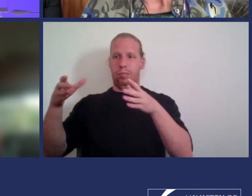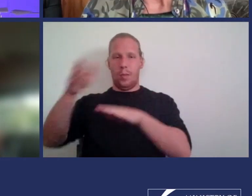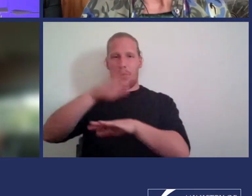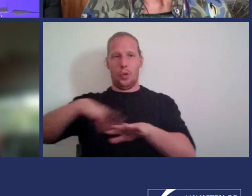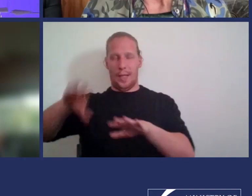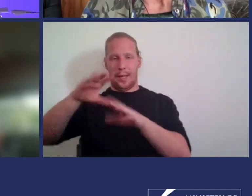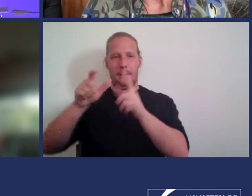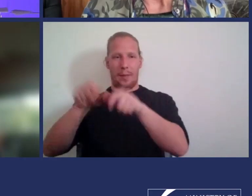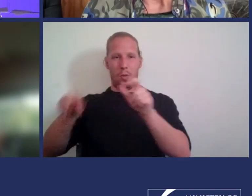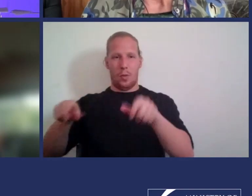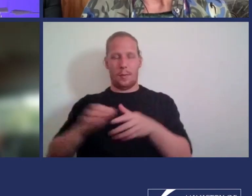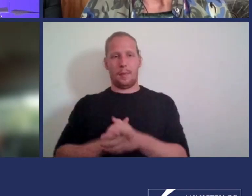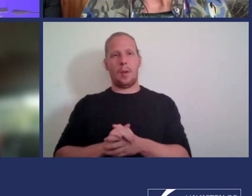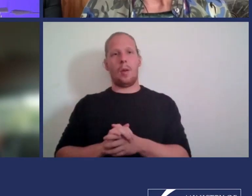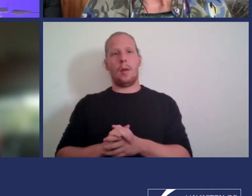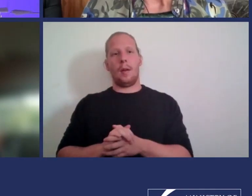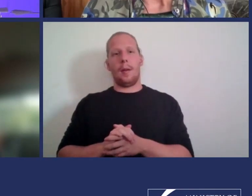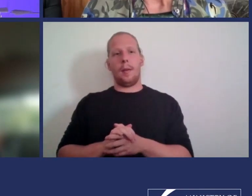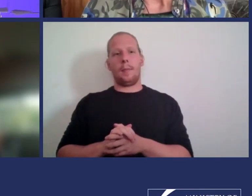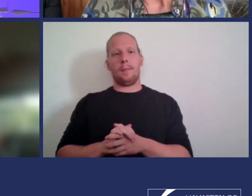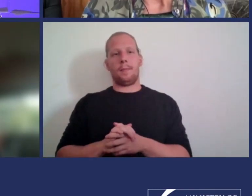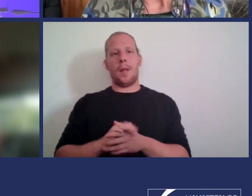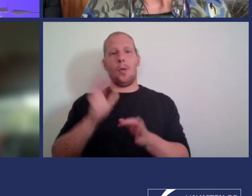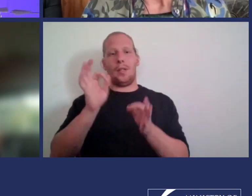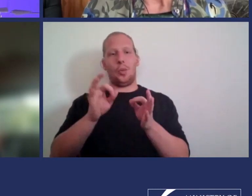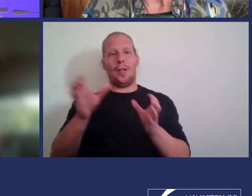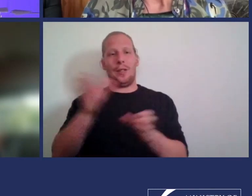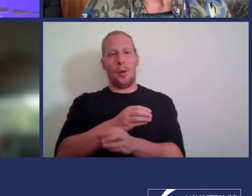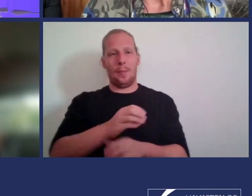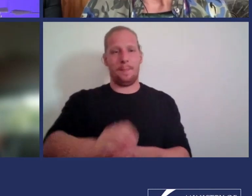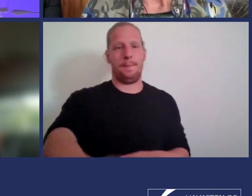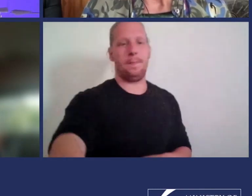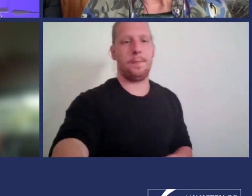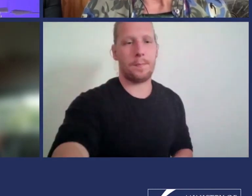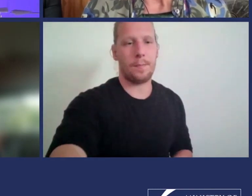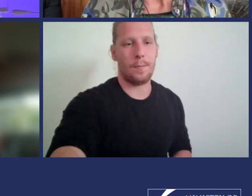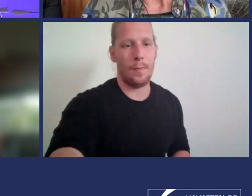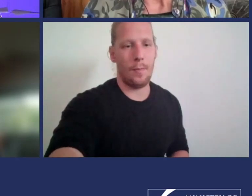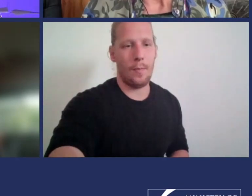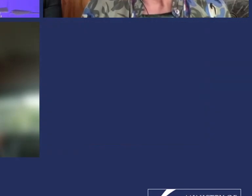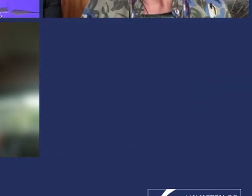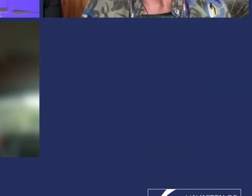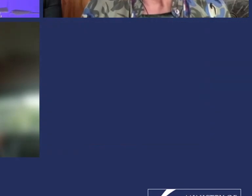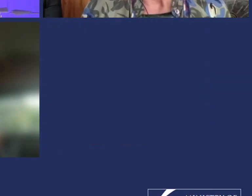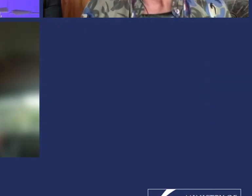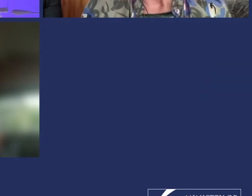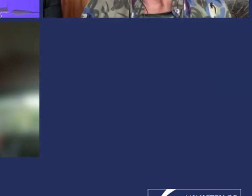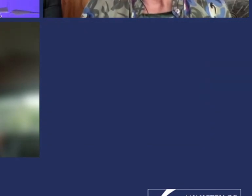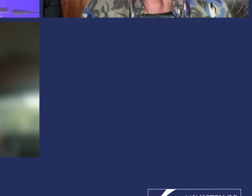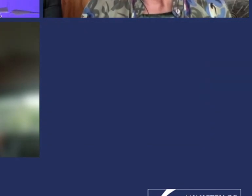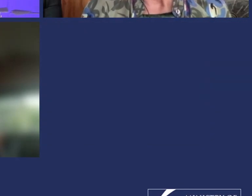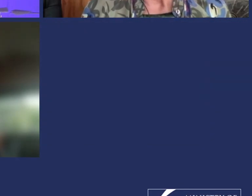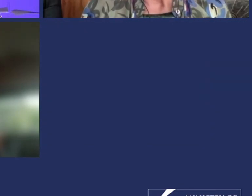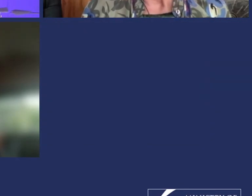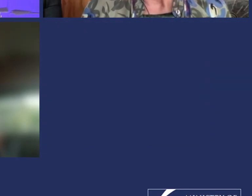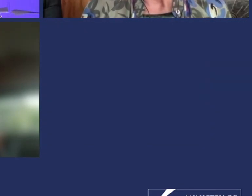really amazing, diverse group of wahine mamas, and not only mamas, medical experts as well. So if you're watching